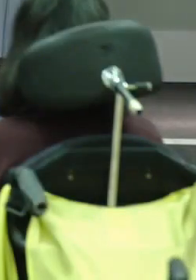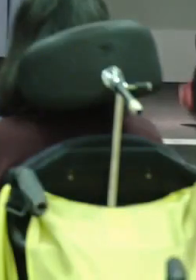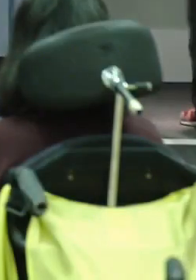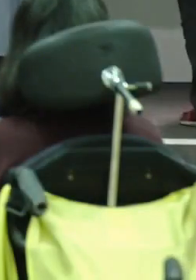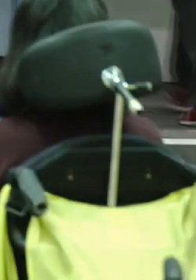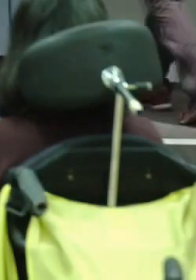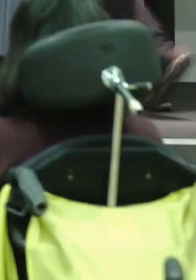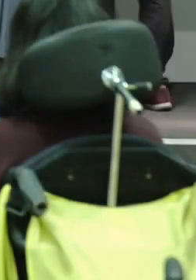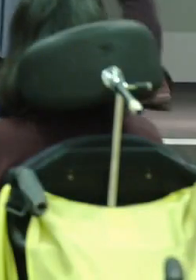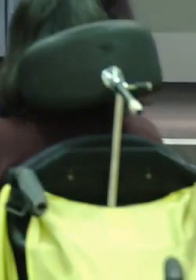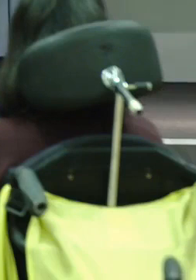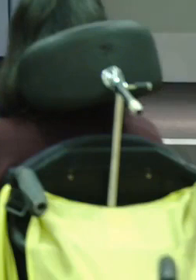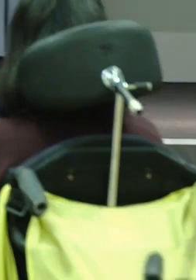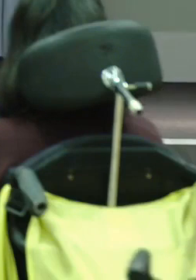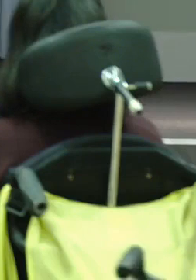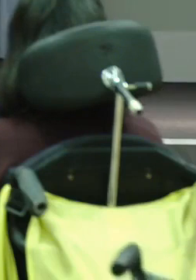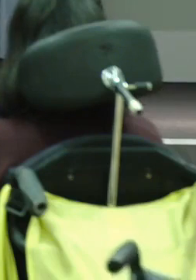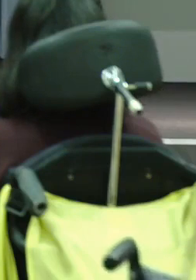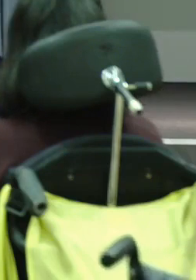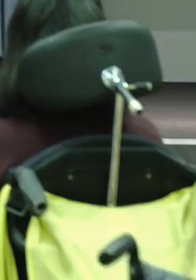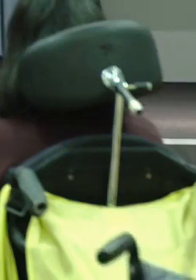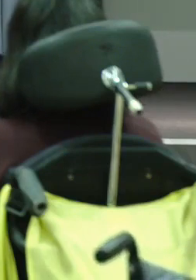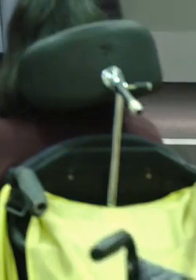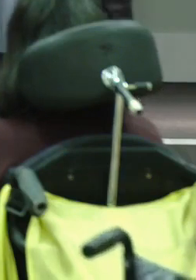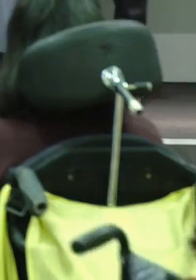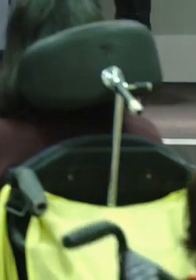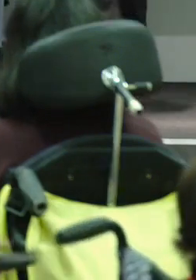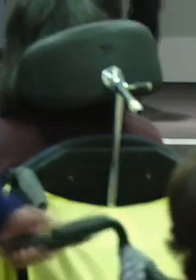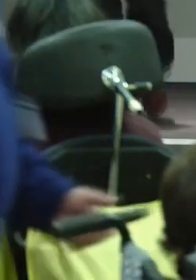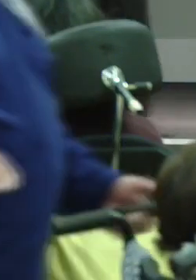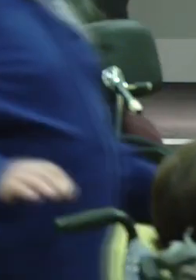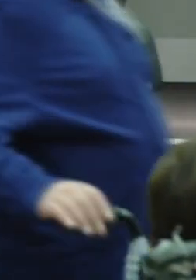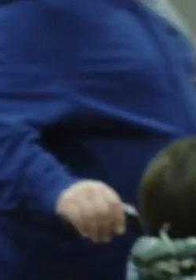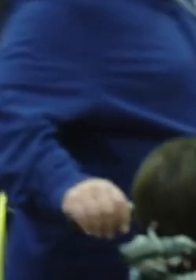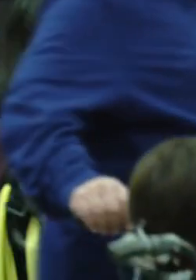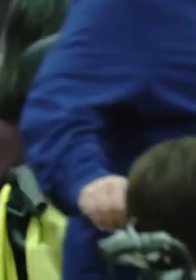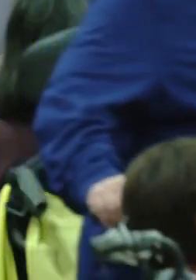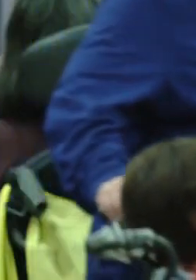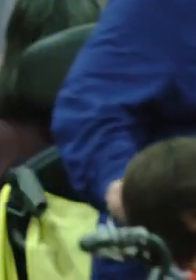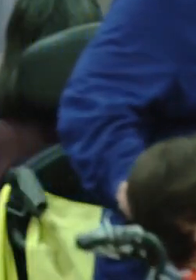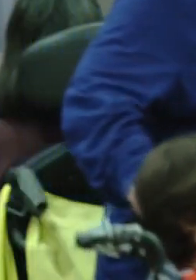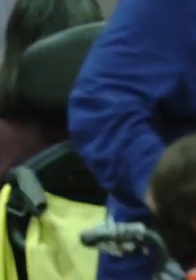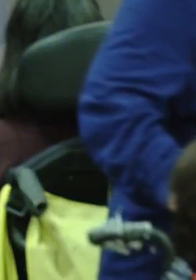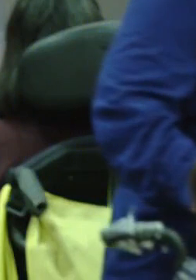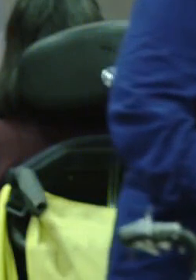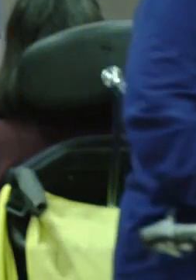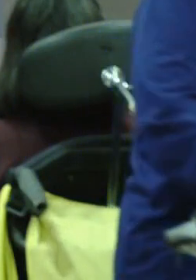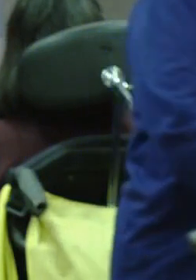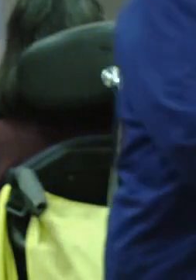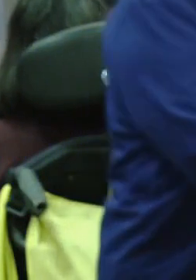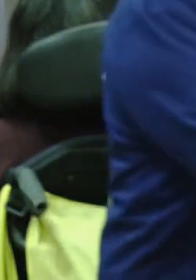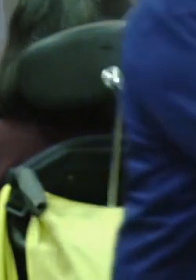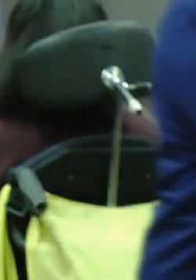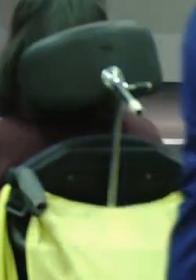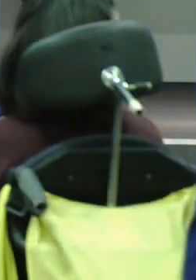Remind you that Nadia Hadad comes from Brussels. She represents ENIL. She is an activist, and